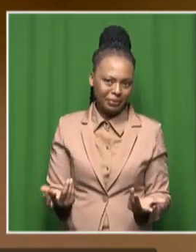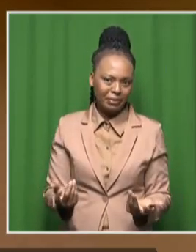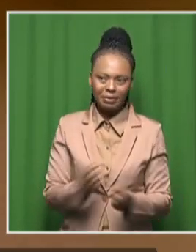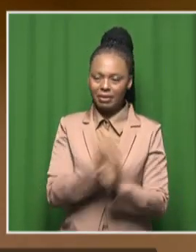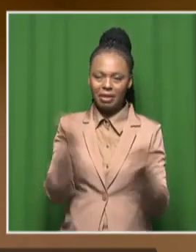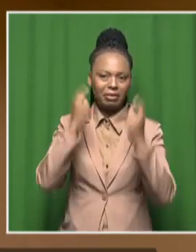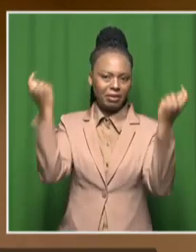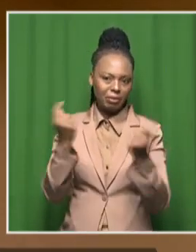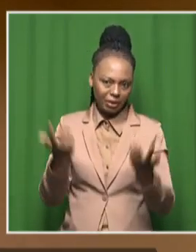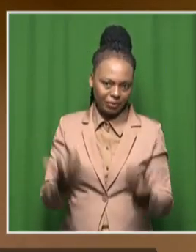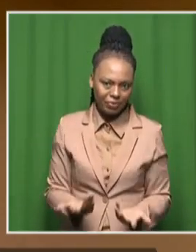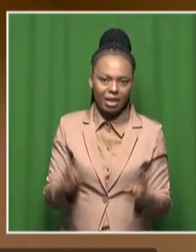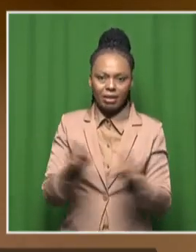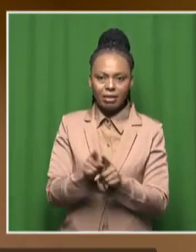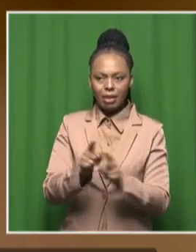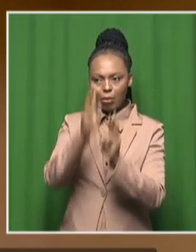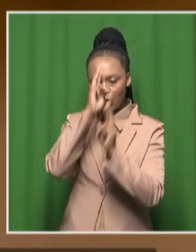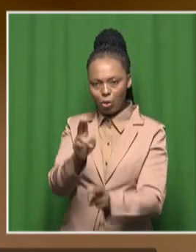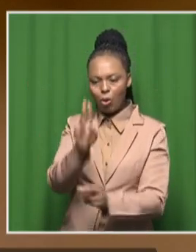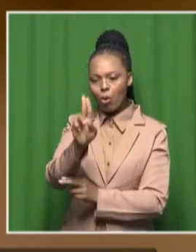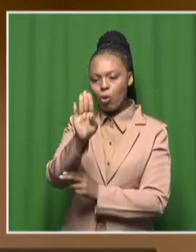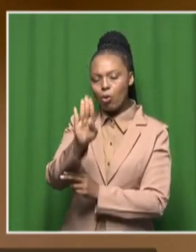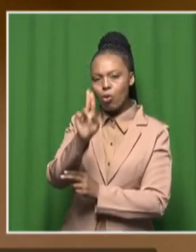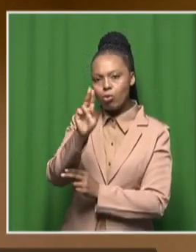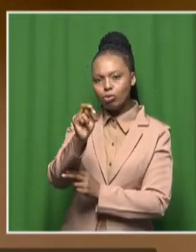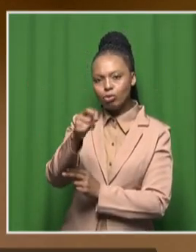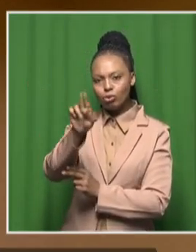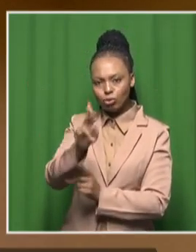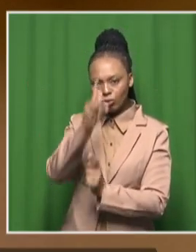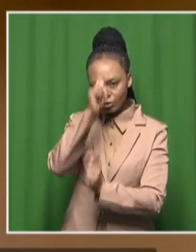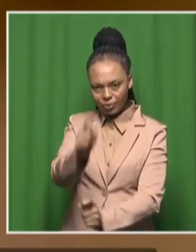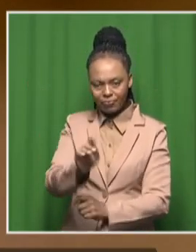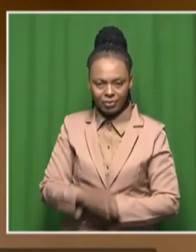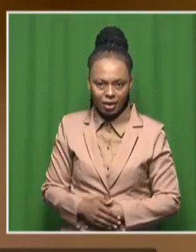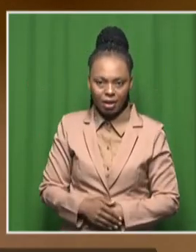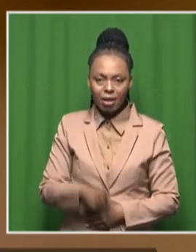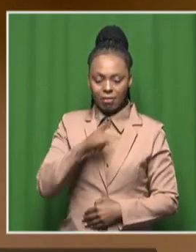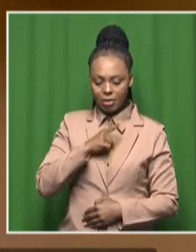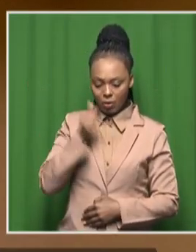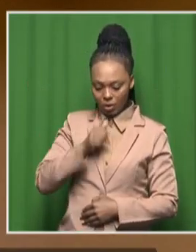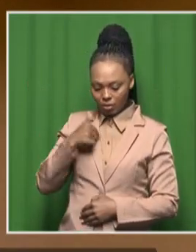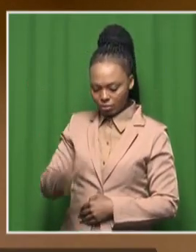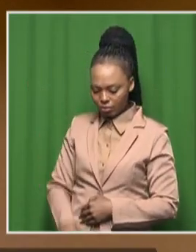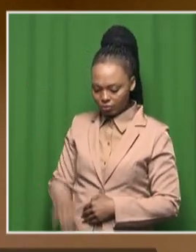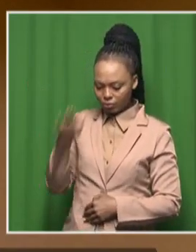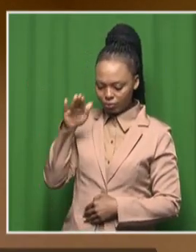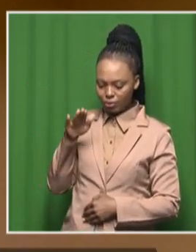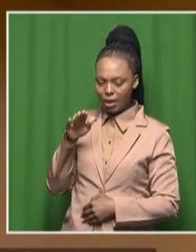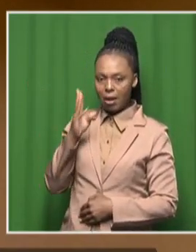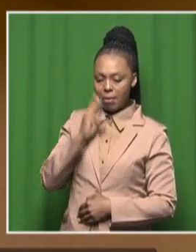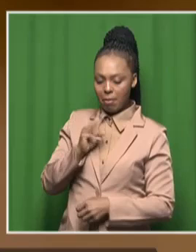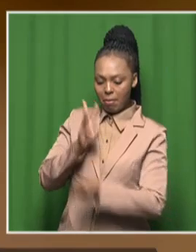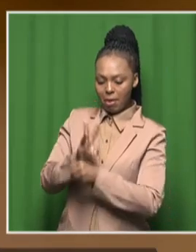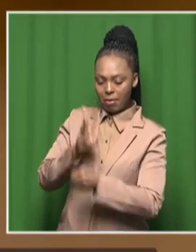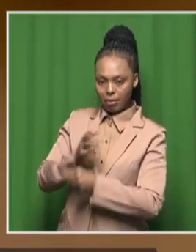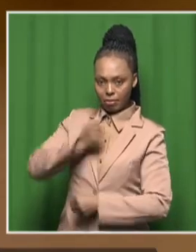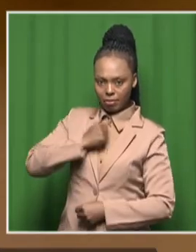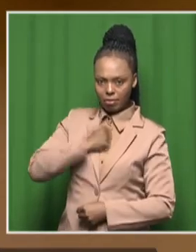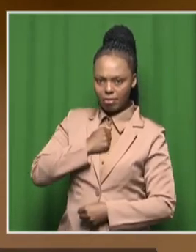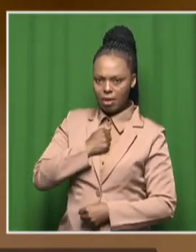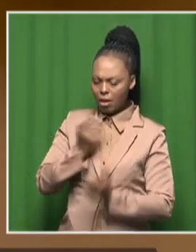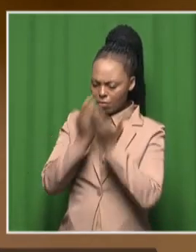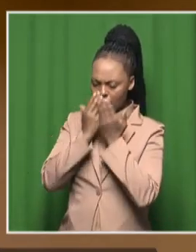of Ubuntu, because that's what it is. When I grew up, I was brought up by my great-grandmother. She had no